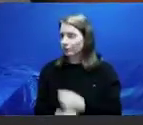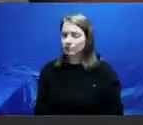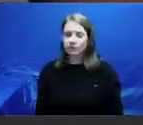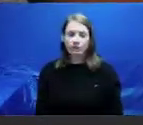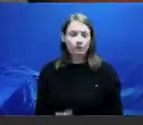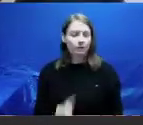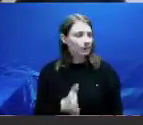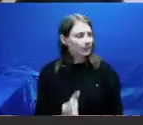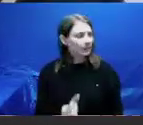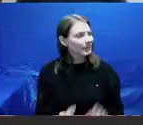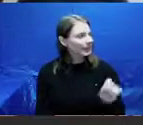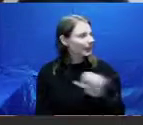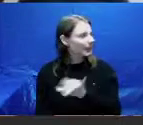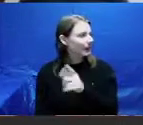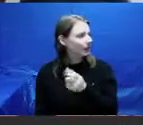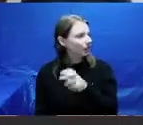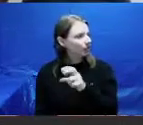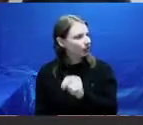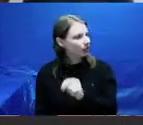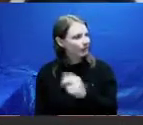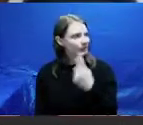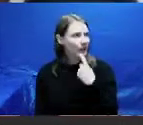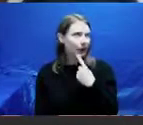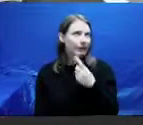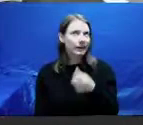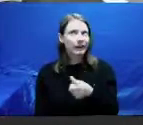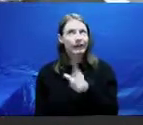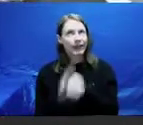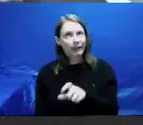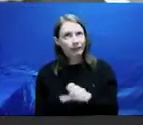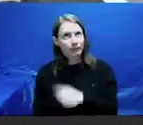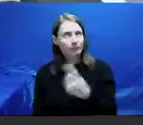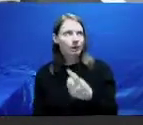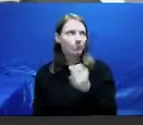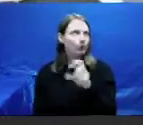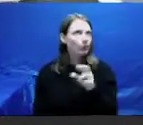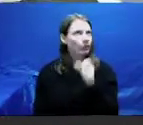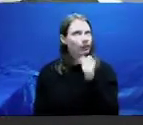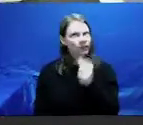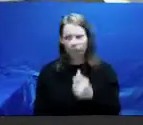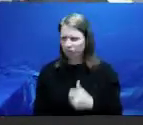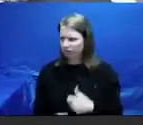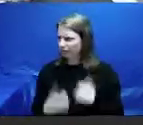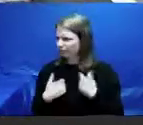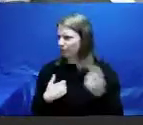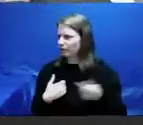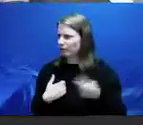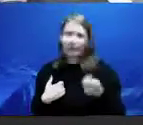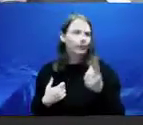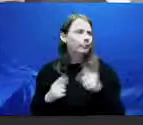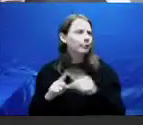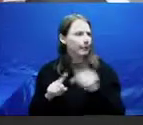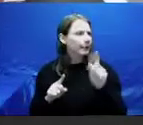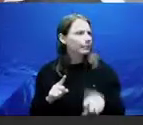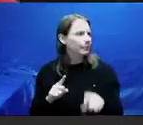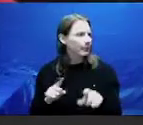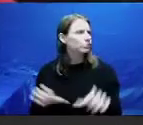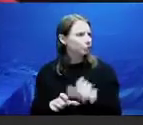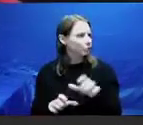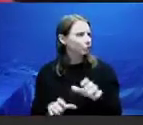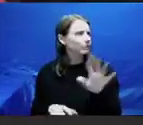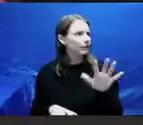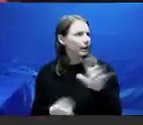live or something. But they have to do it for like 6 to 7 years for a certain period of time. Like Lauren said, but